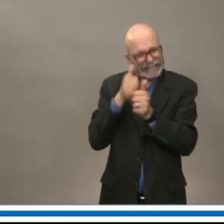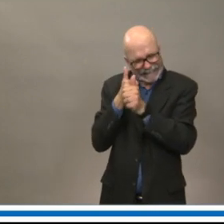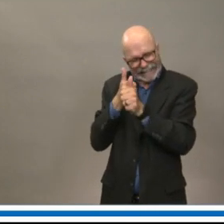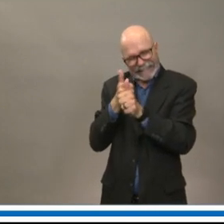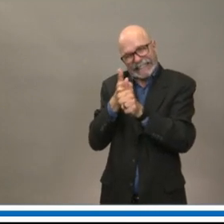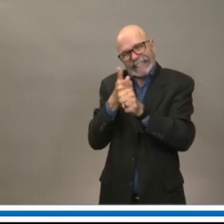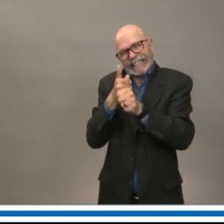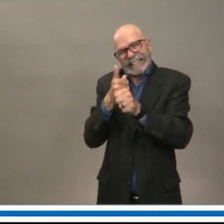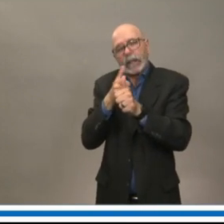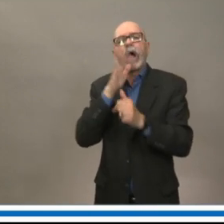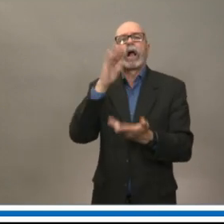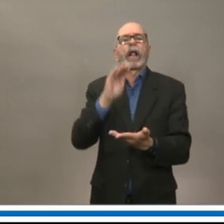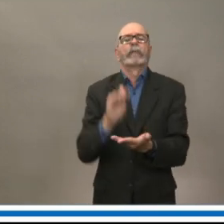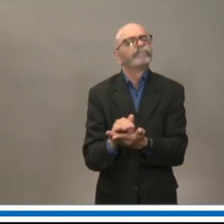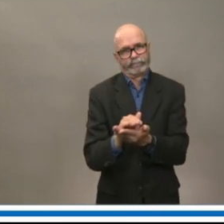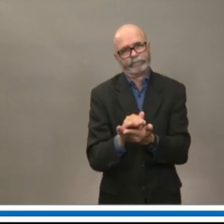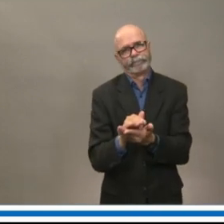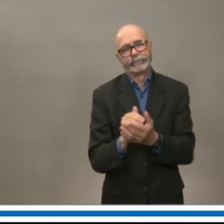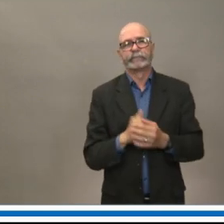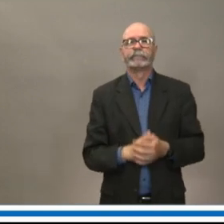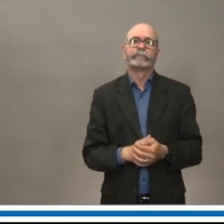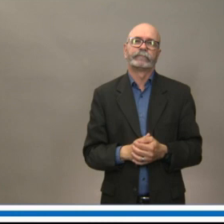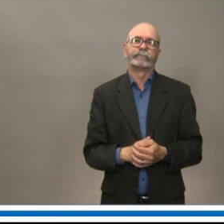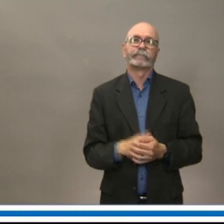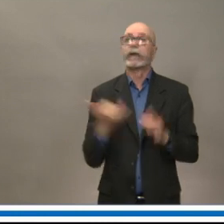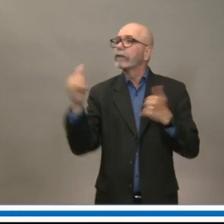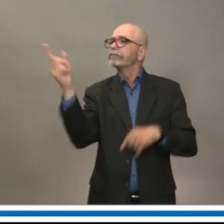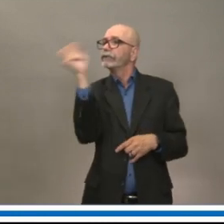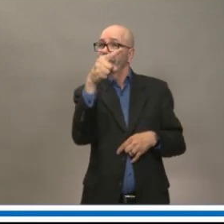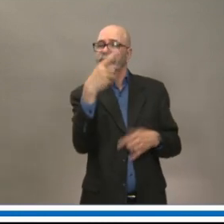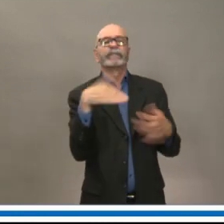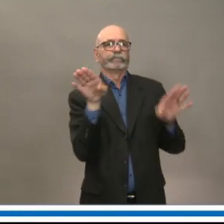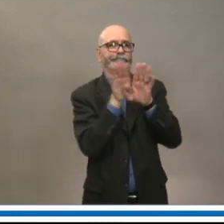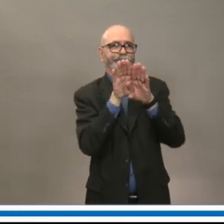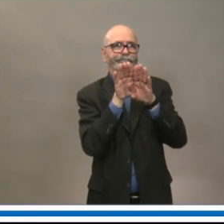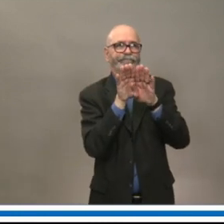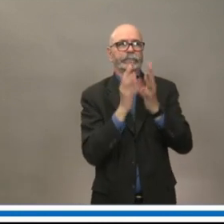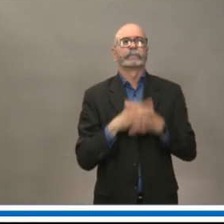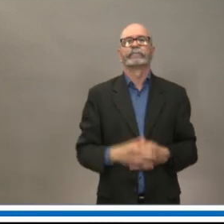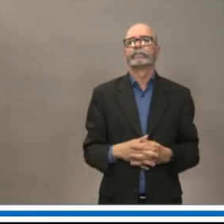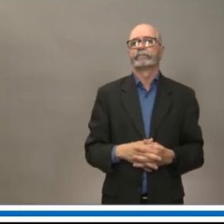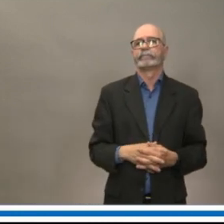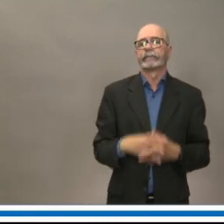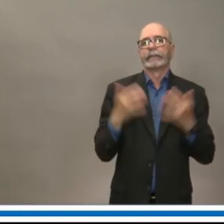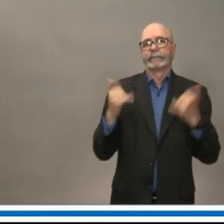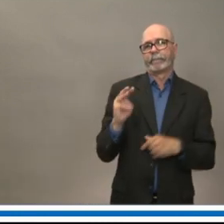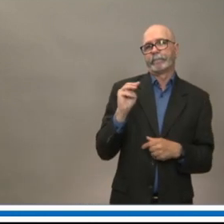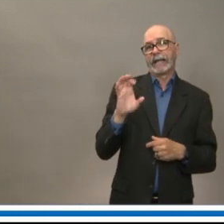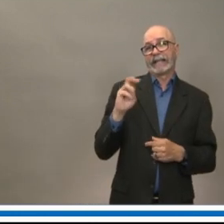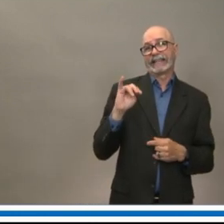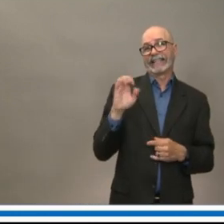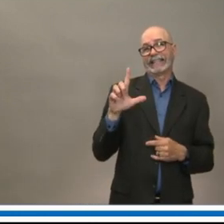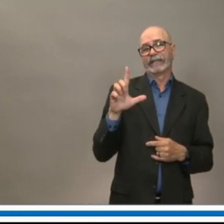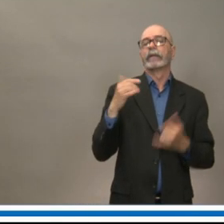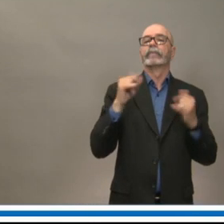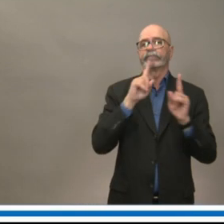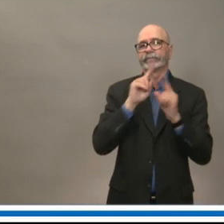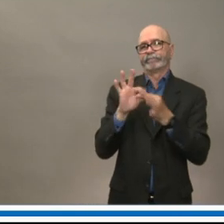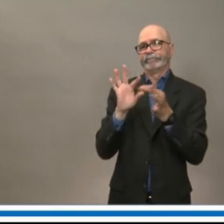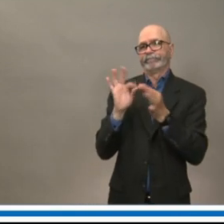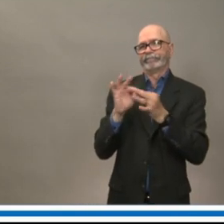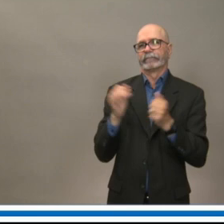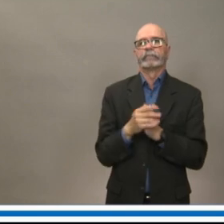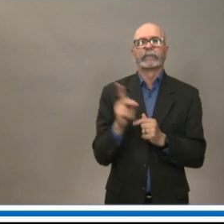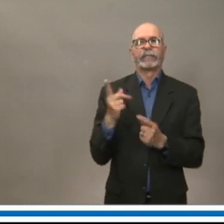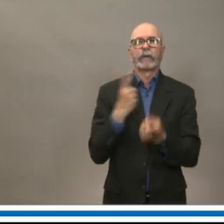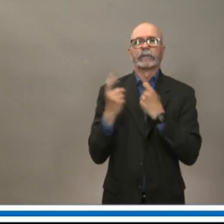you. That's all the time that we have for questions today. Go ahead, Premier. Thank you, Christy. I know there's lots of questions today about nursing homes, and I know there are